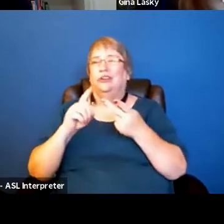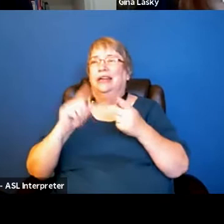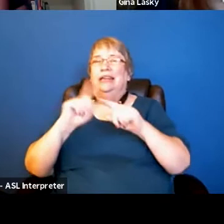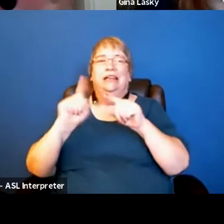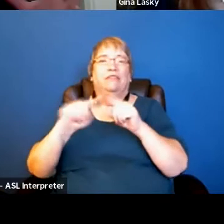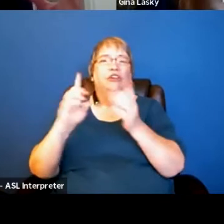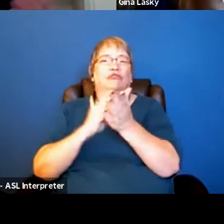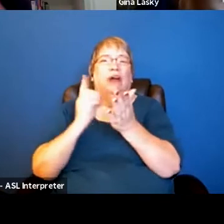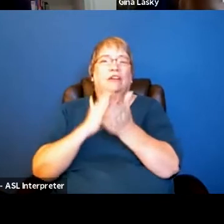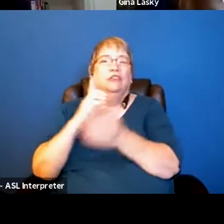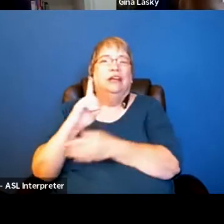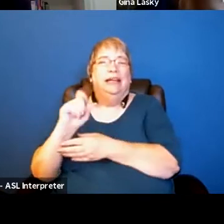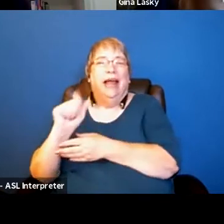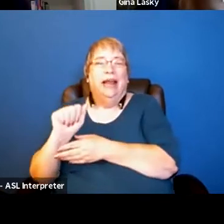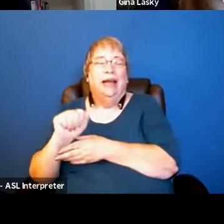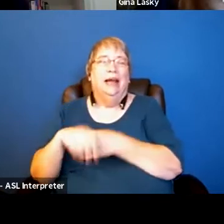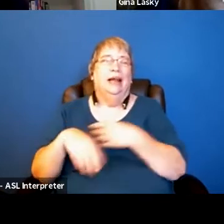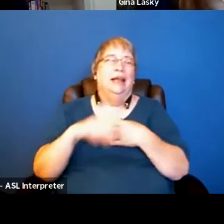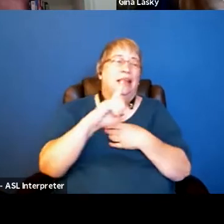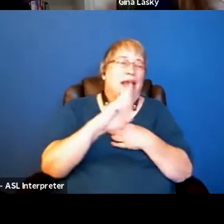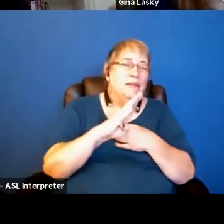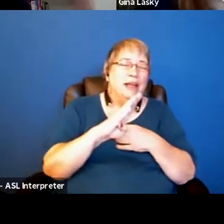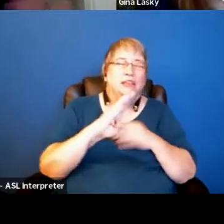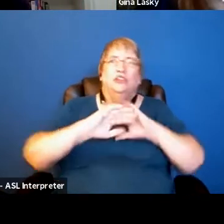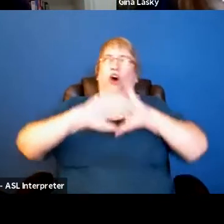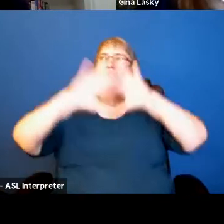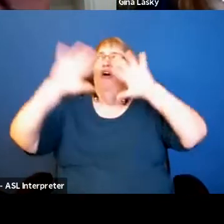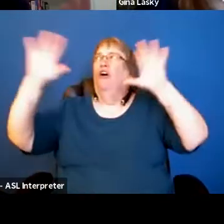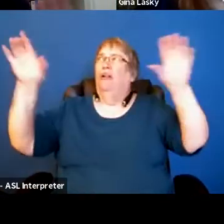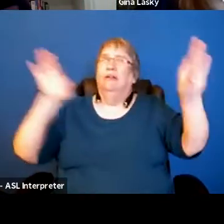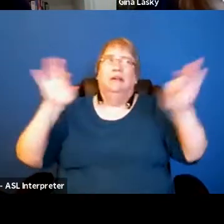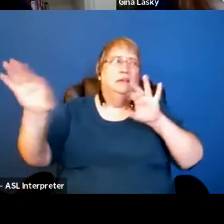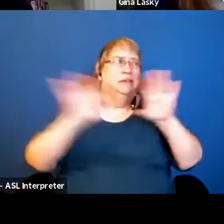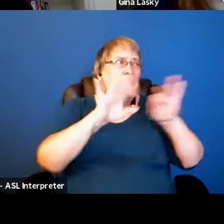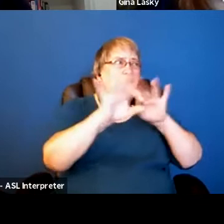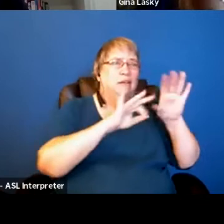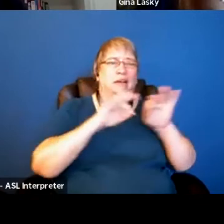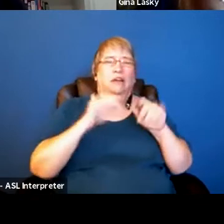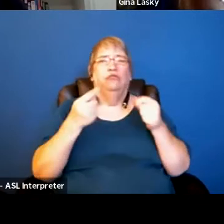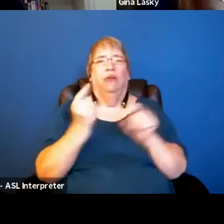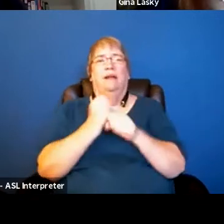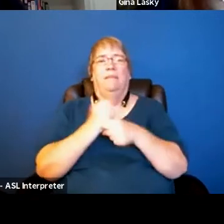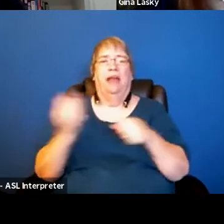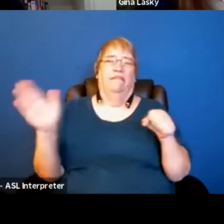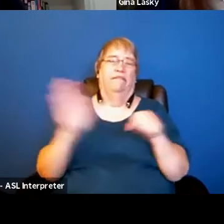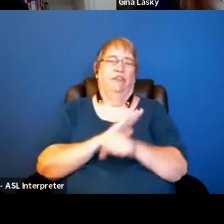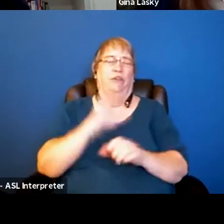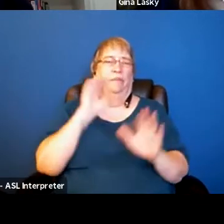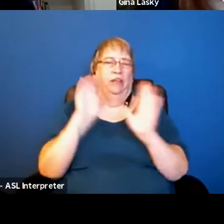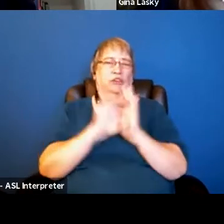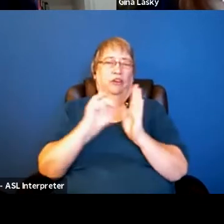data. Again, trying to combine all the data sources we have to try and illustrate the most complete picture we have of this